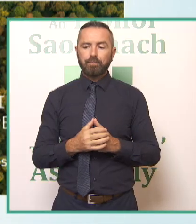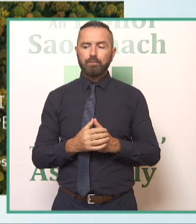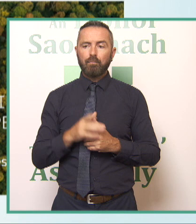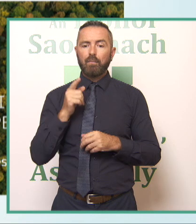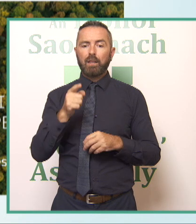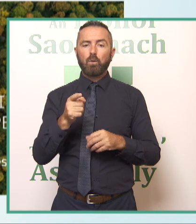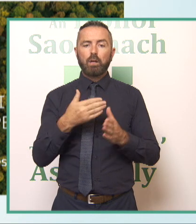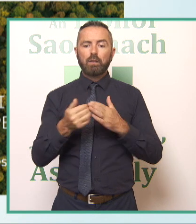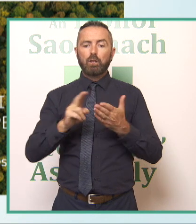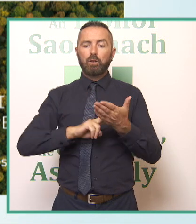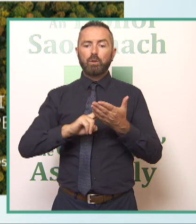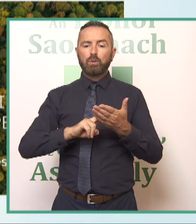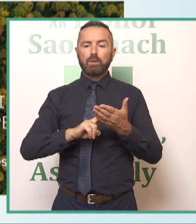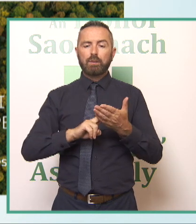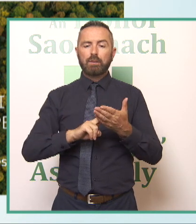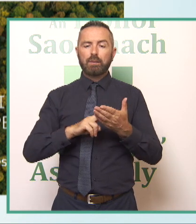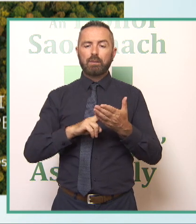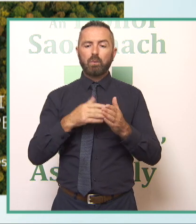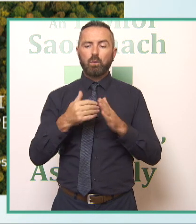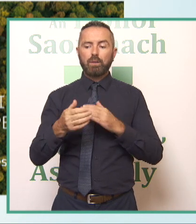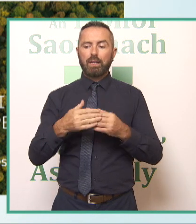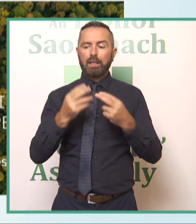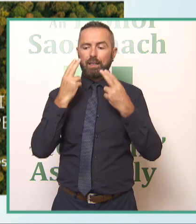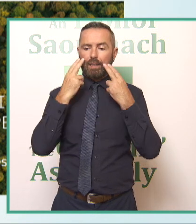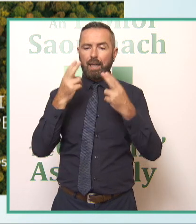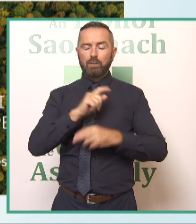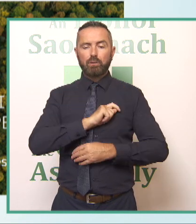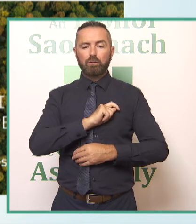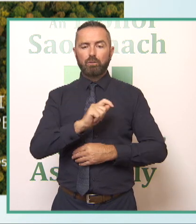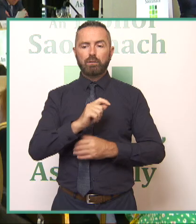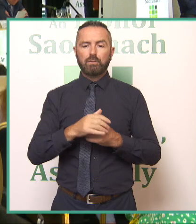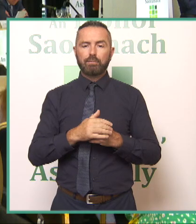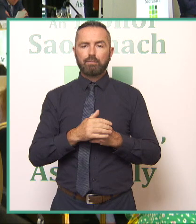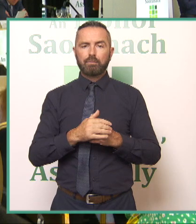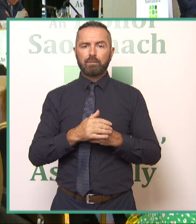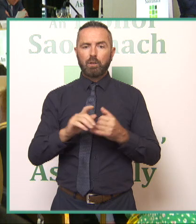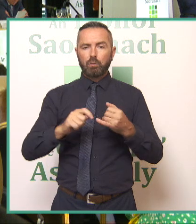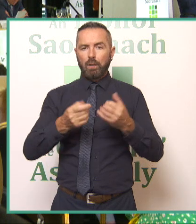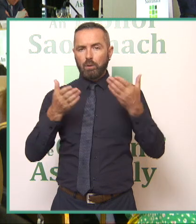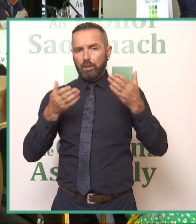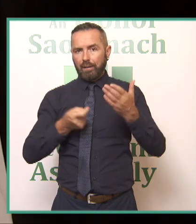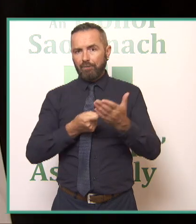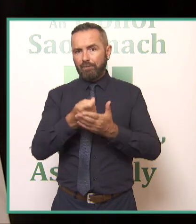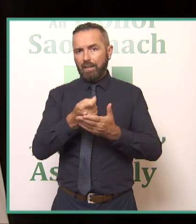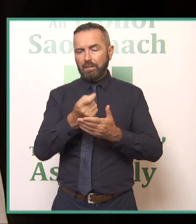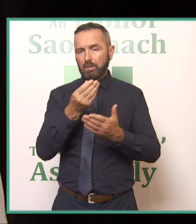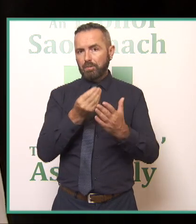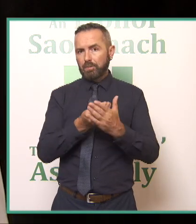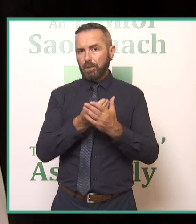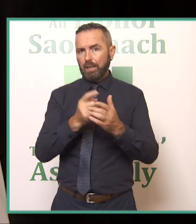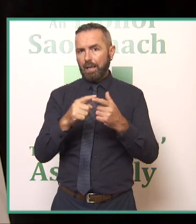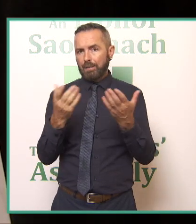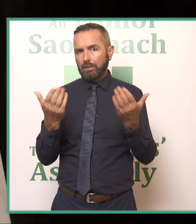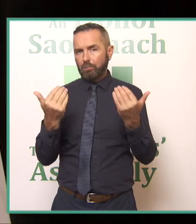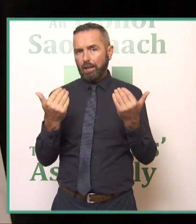using our initiative called Nature Trust that is looking at investing capital and